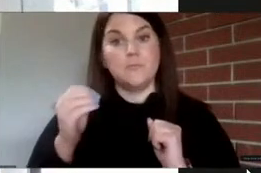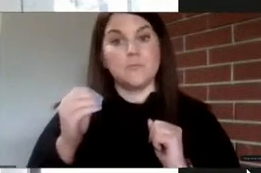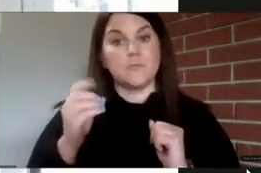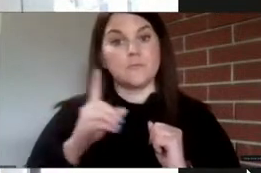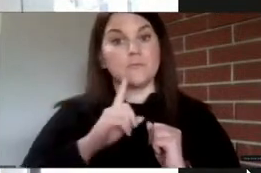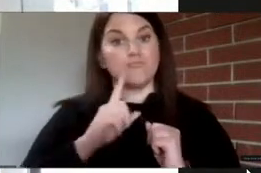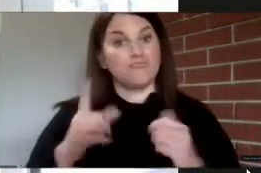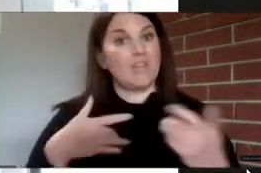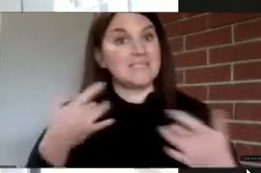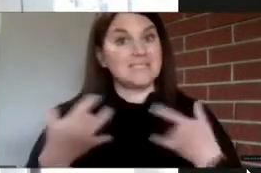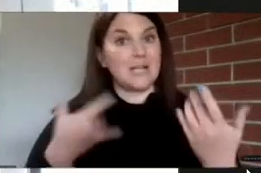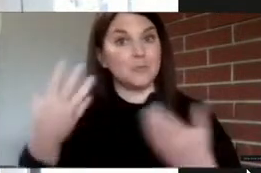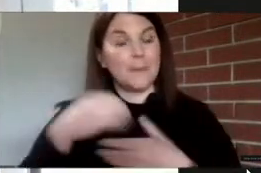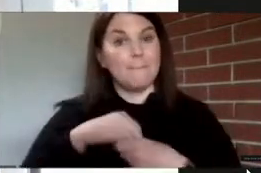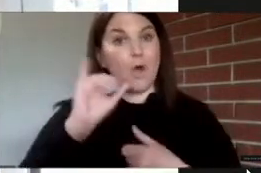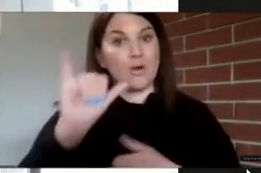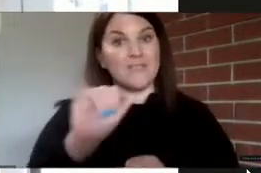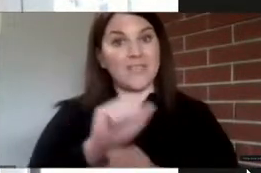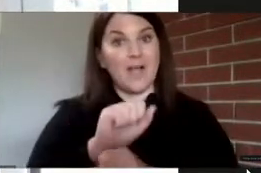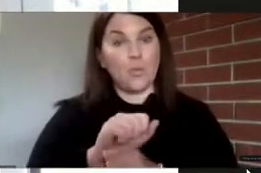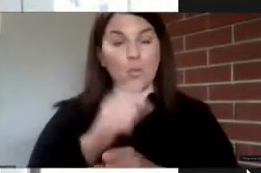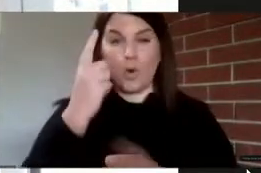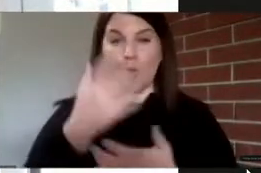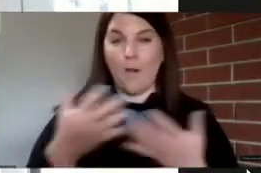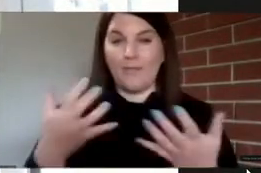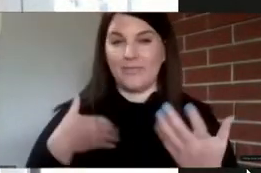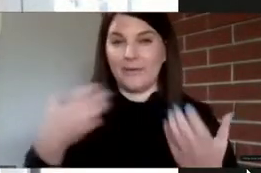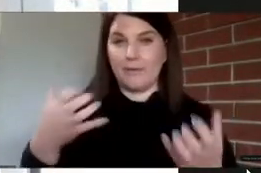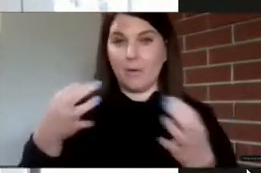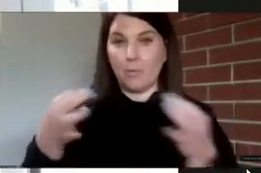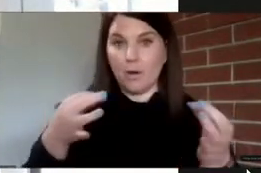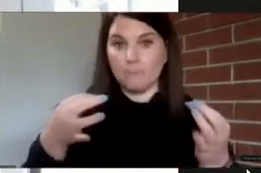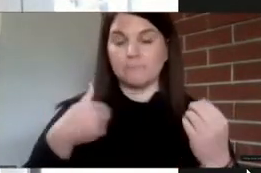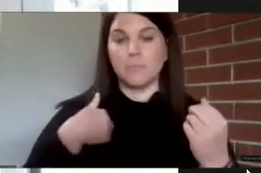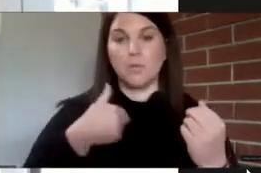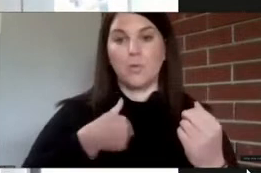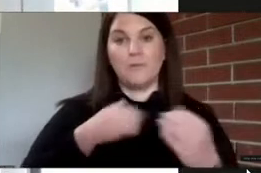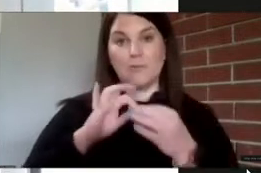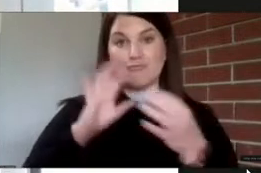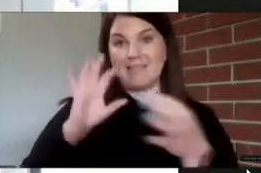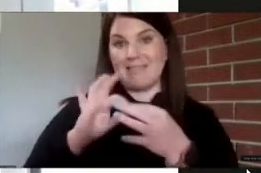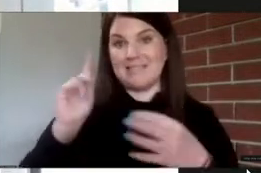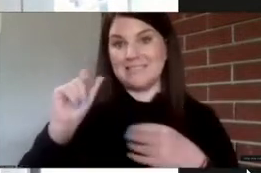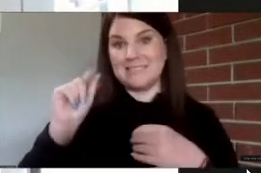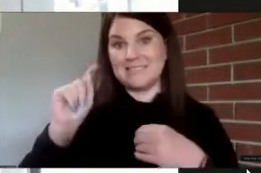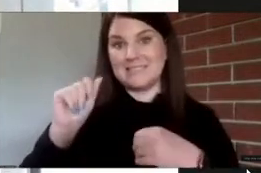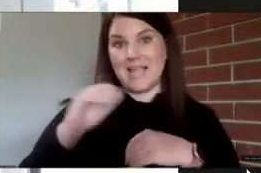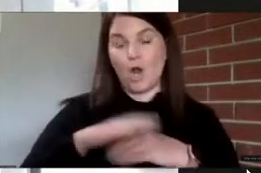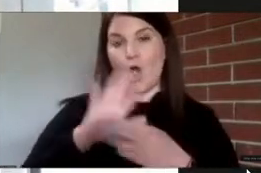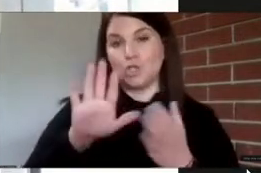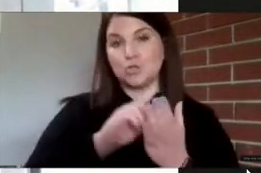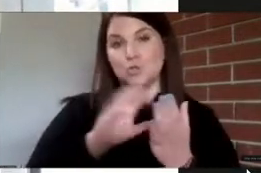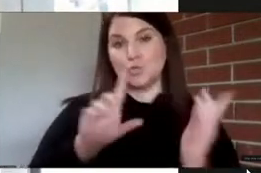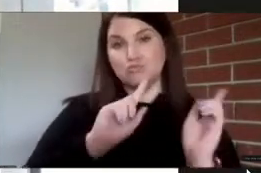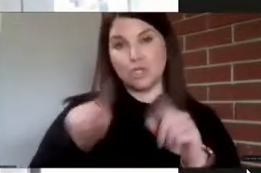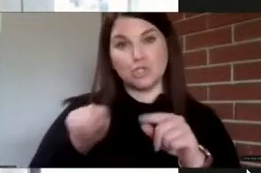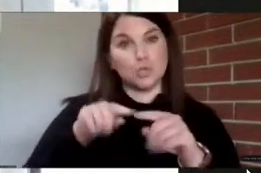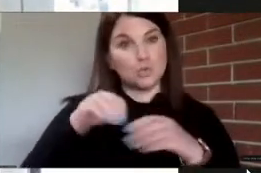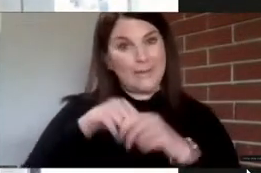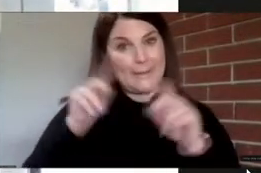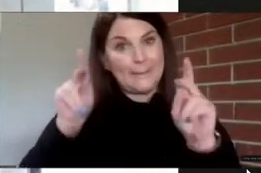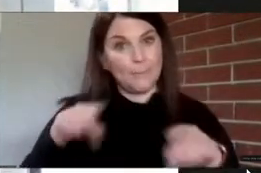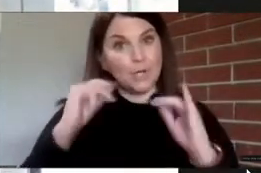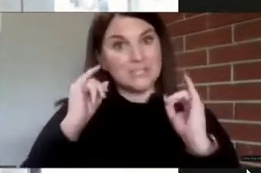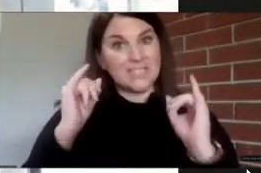be part of this work. One thing I will highlight is that we've been releasing data on students return to in-person instruction and are seeing